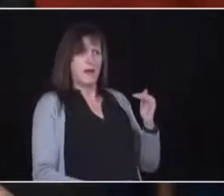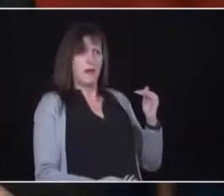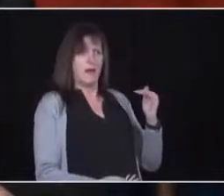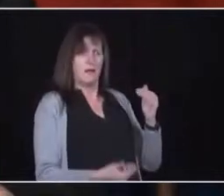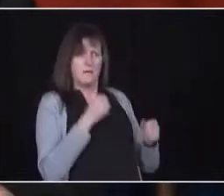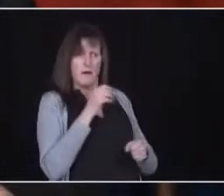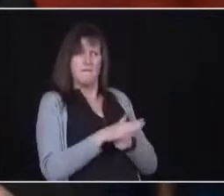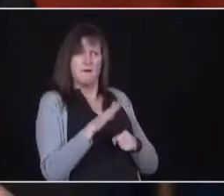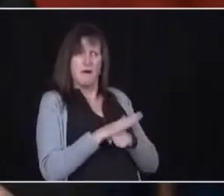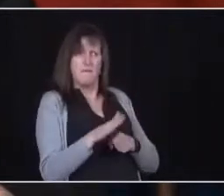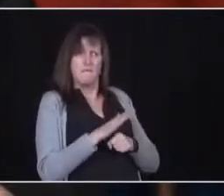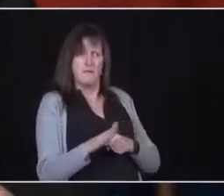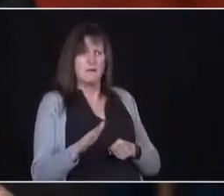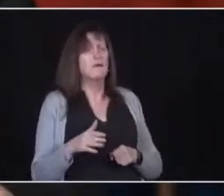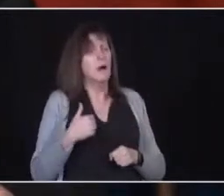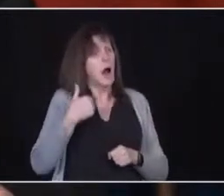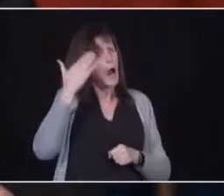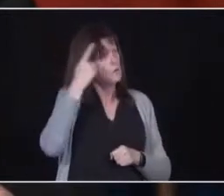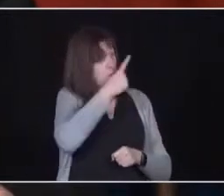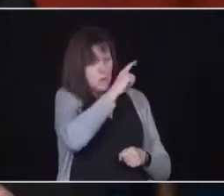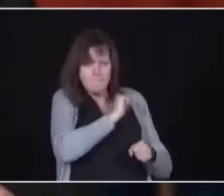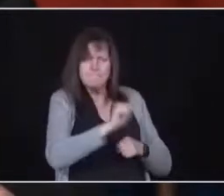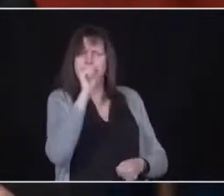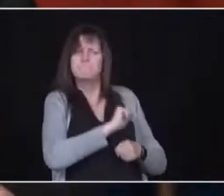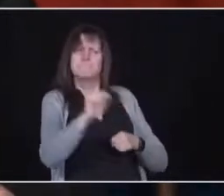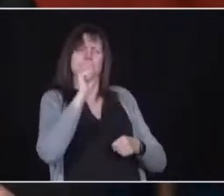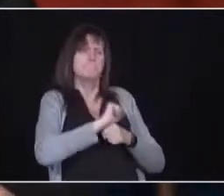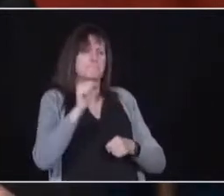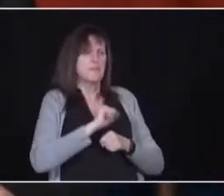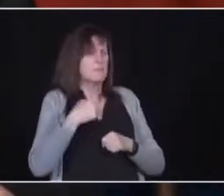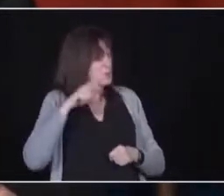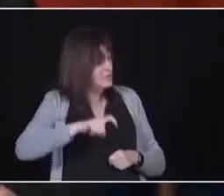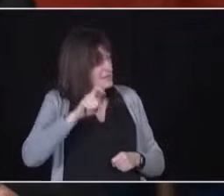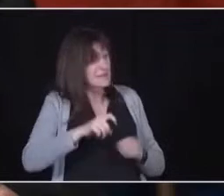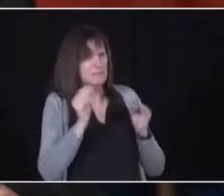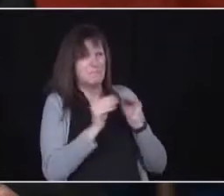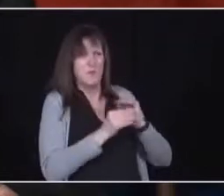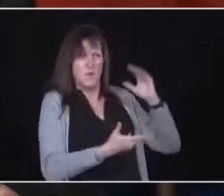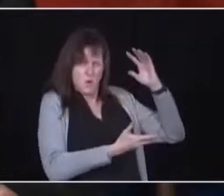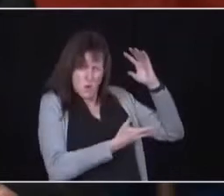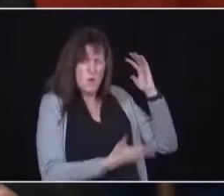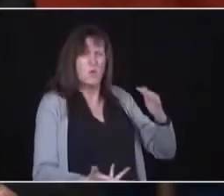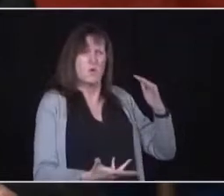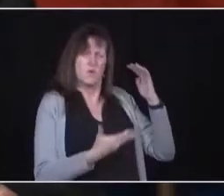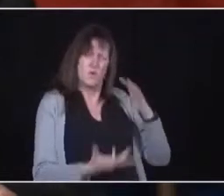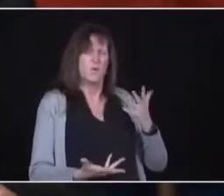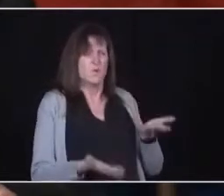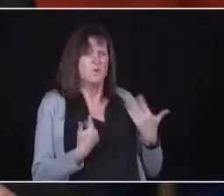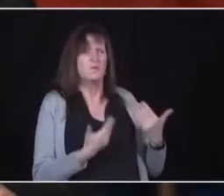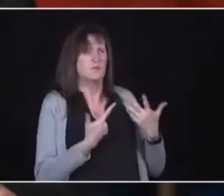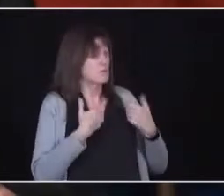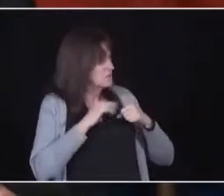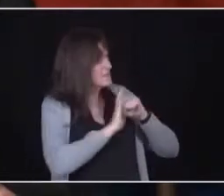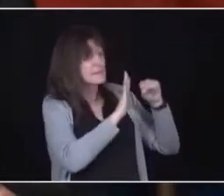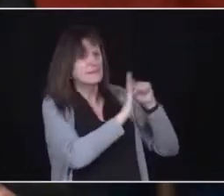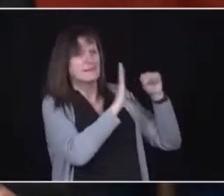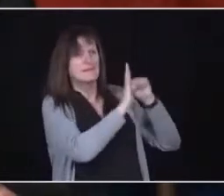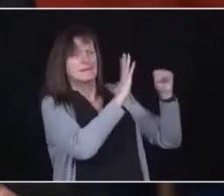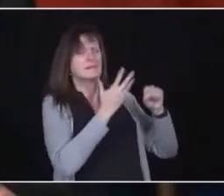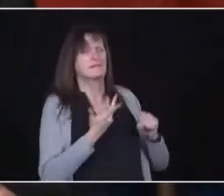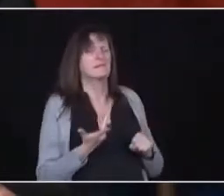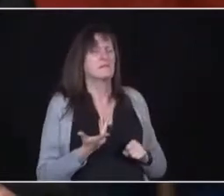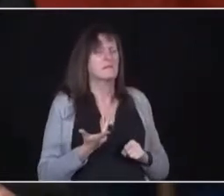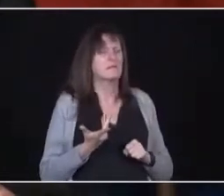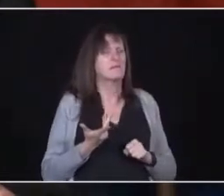hard for the supply, but we need them to double down their efforts, and we need them as well to push NACI,